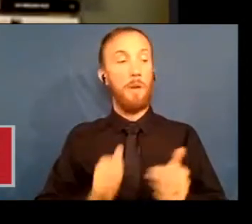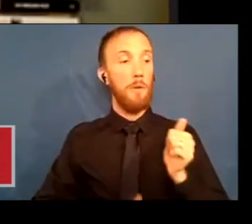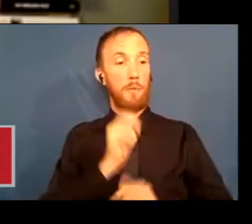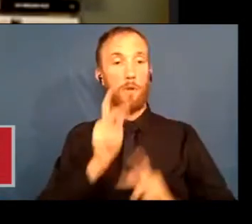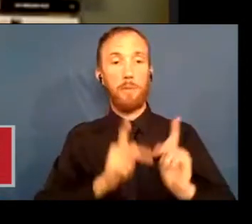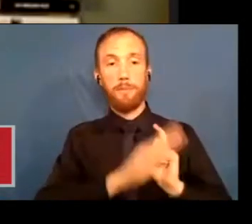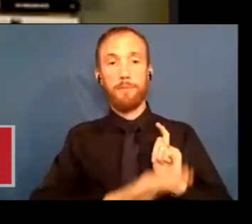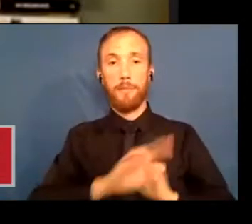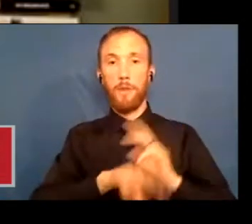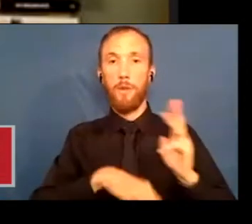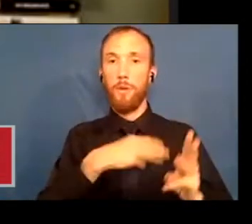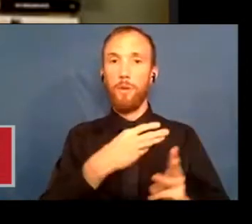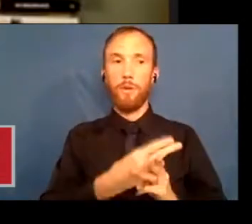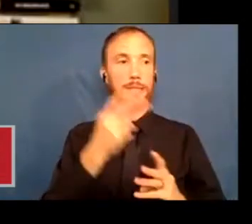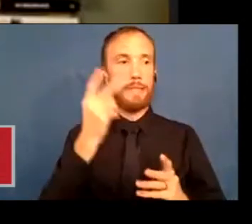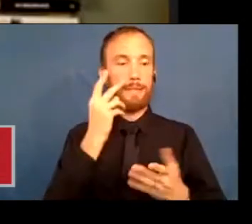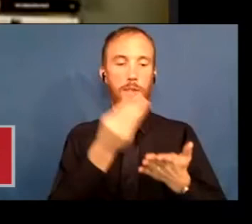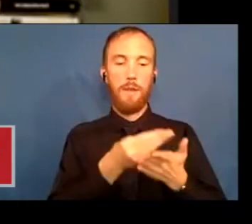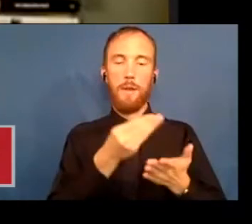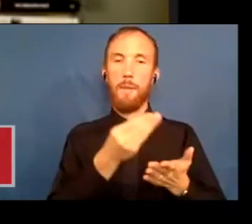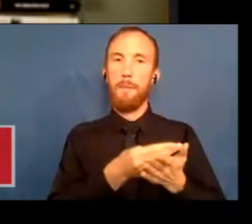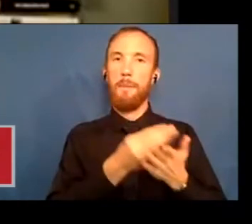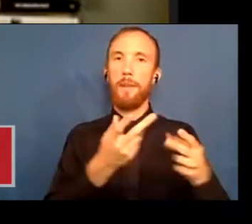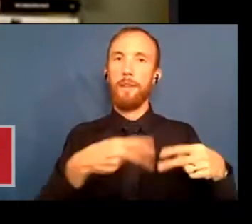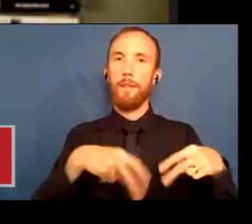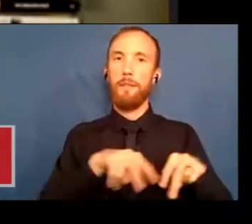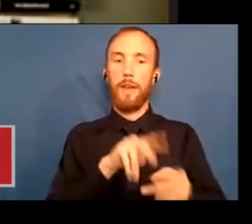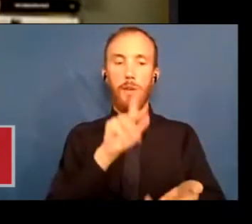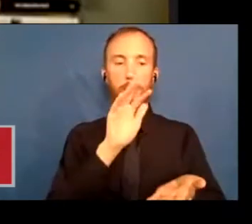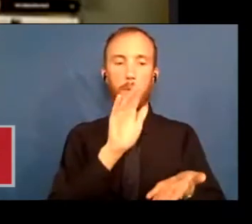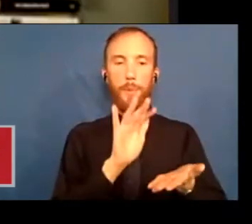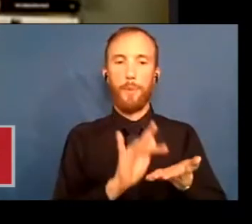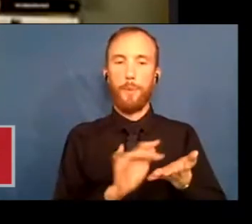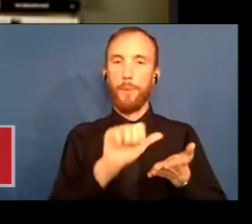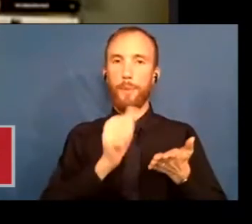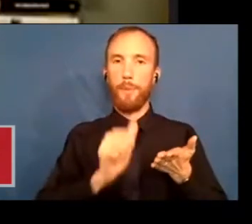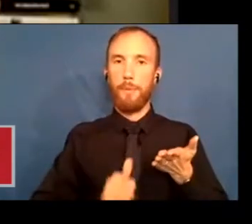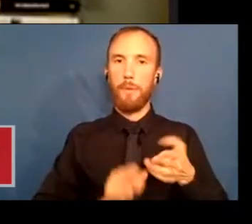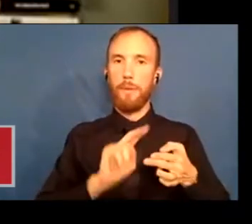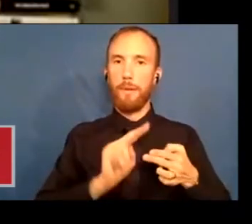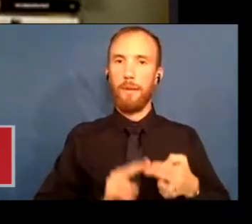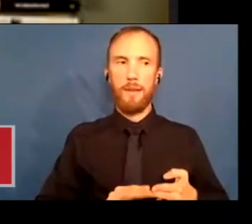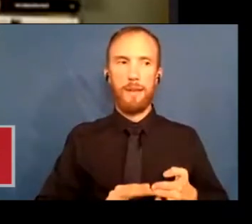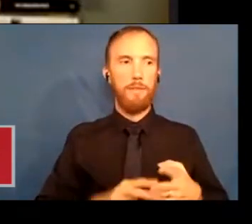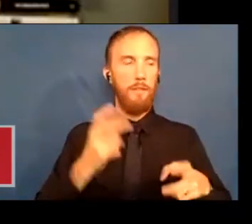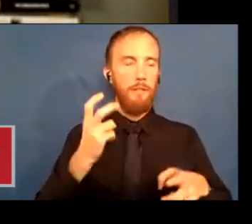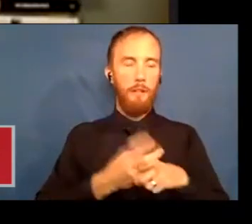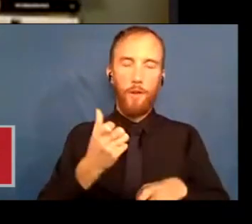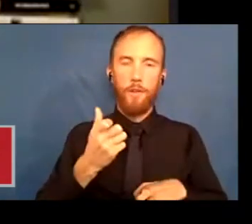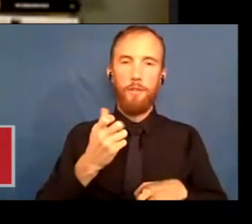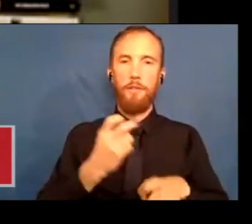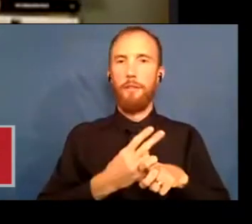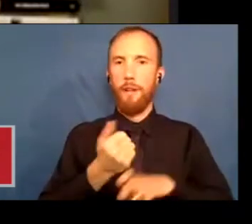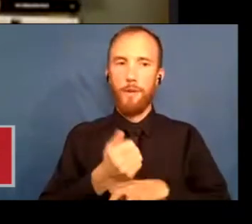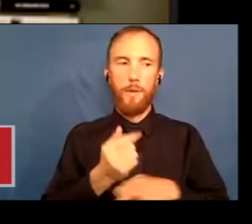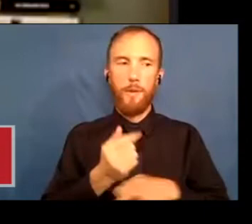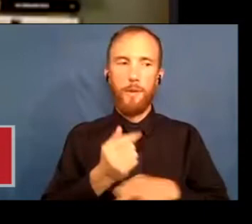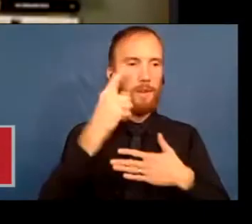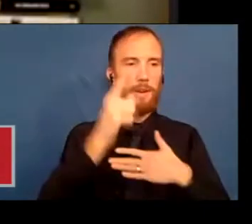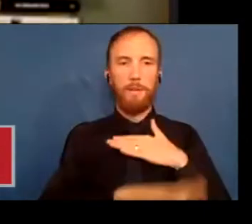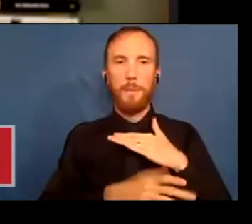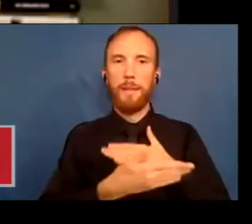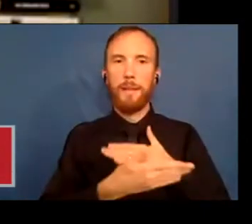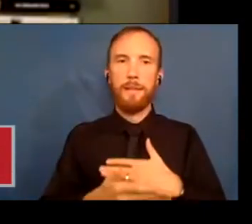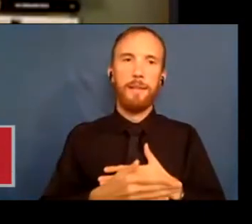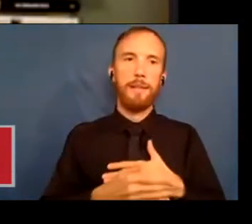value. It became harder and harder to pay for basic things such as shelter, food, education,